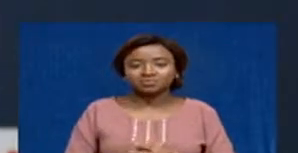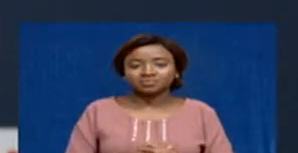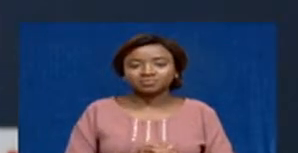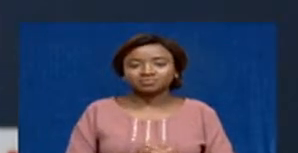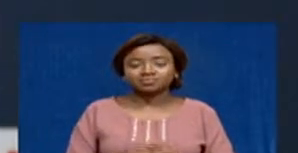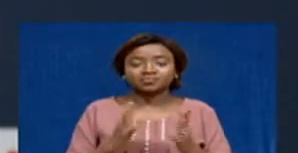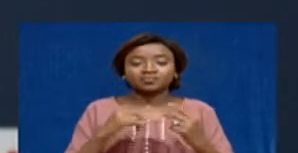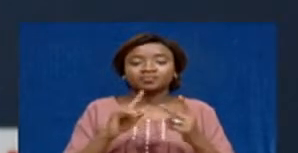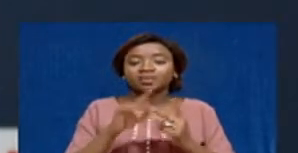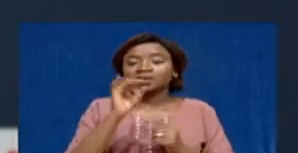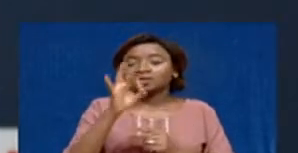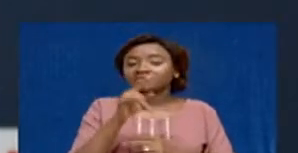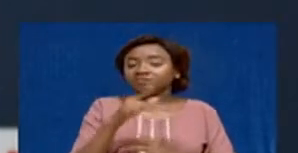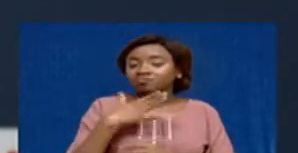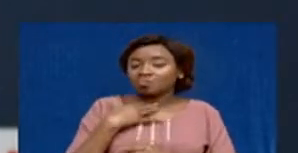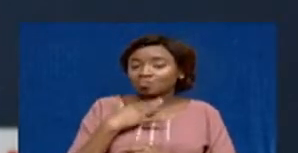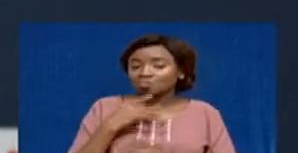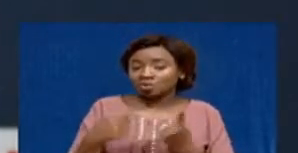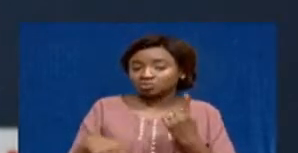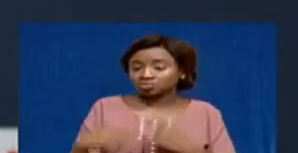If we want to win,